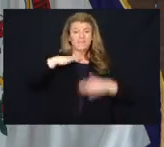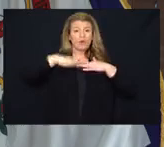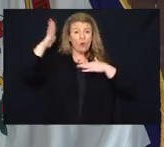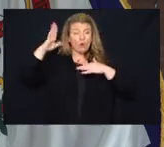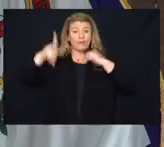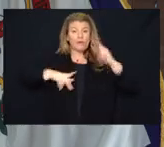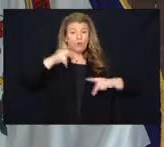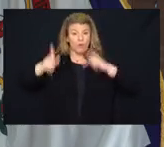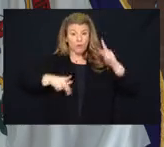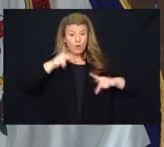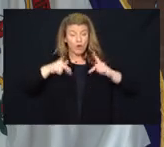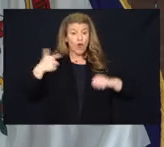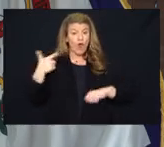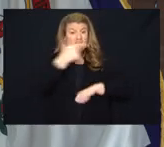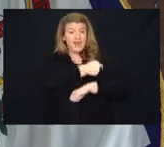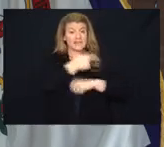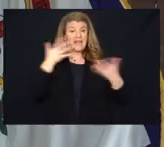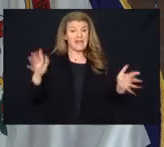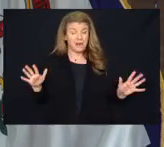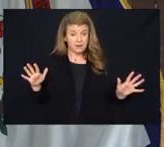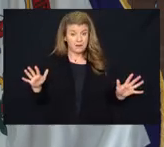older people are vaccinated.